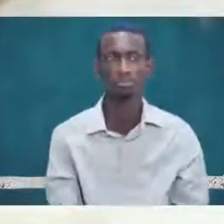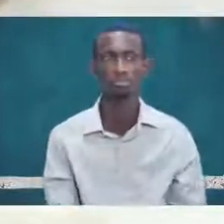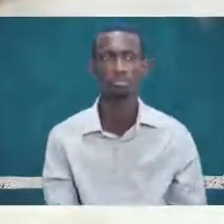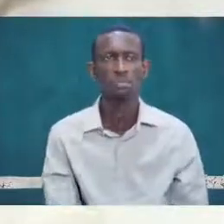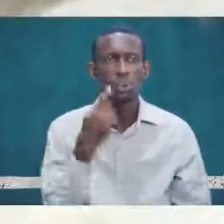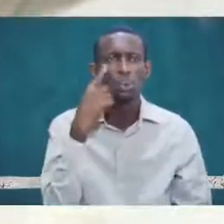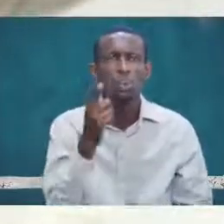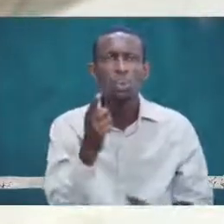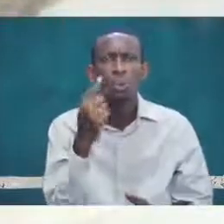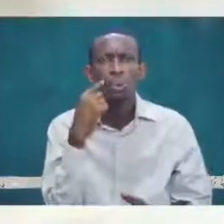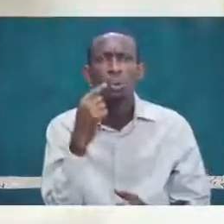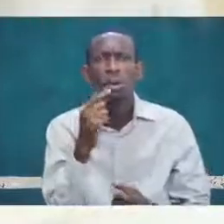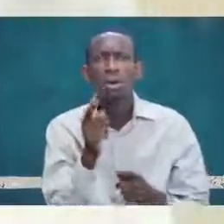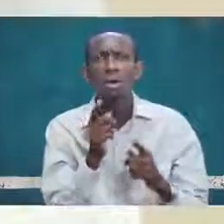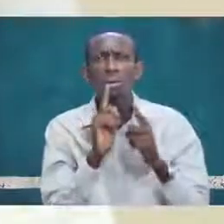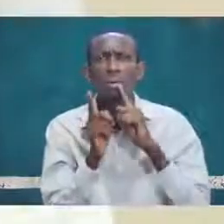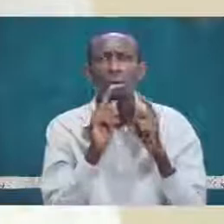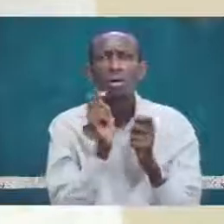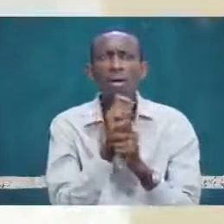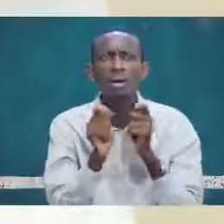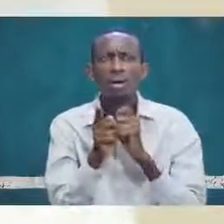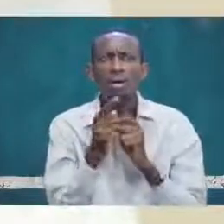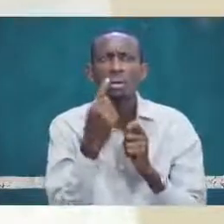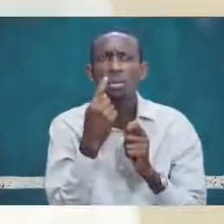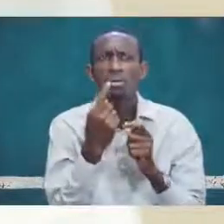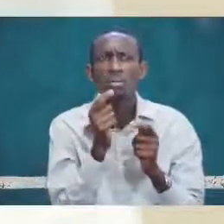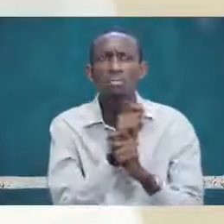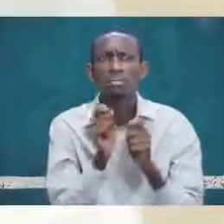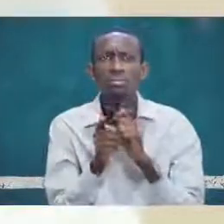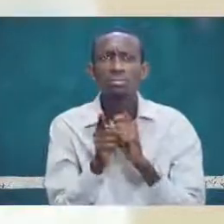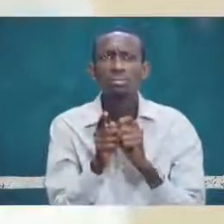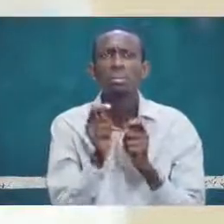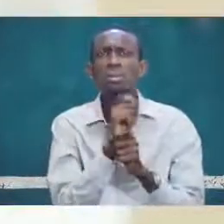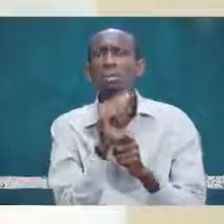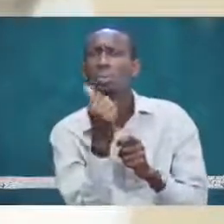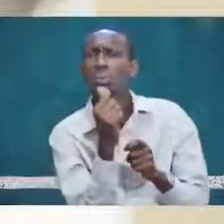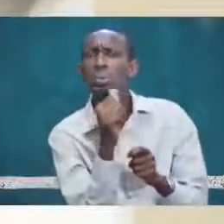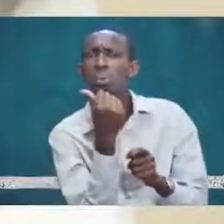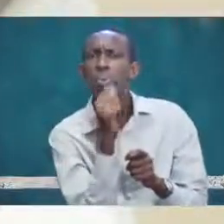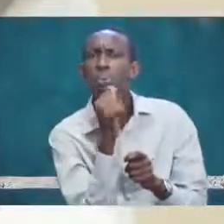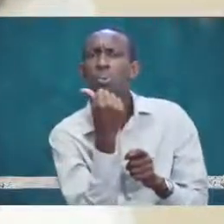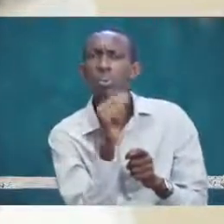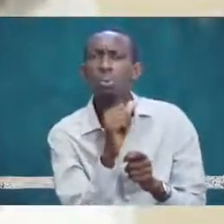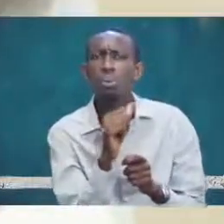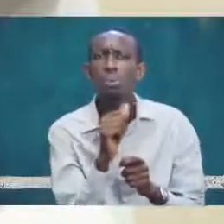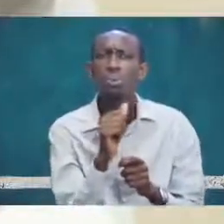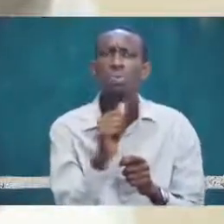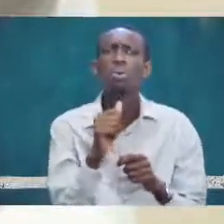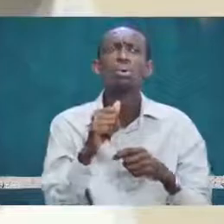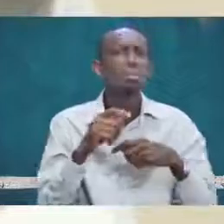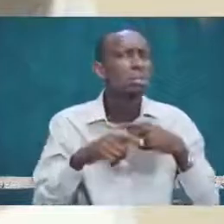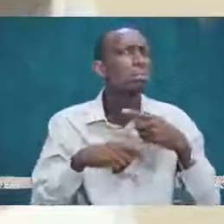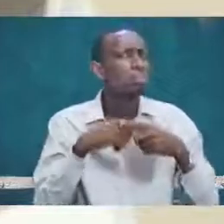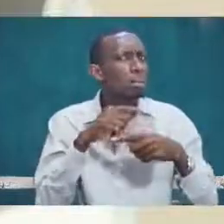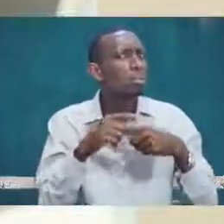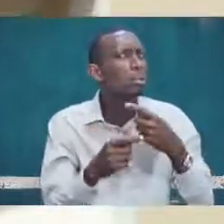See the changes that are taking place on the litmus paper. It is turning to blue. And then continue